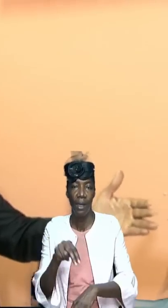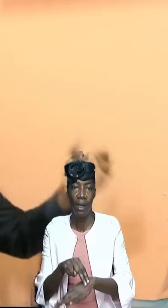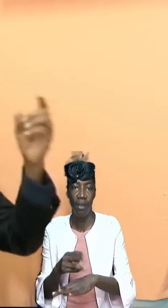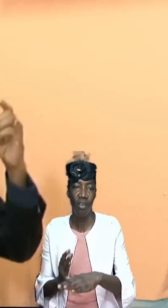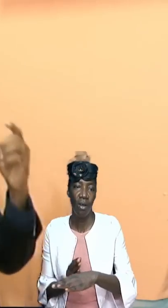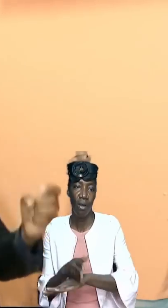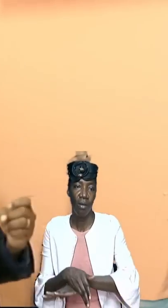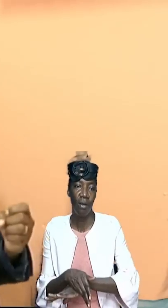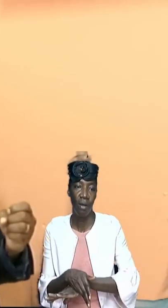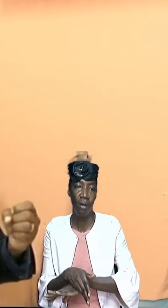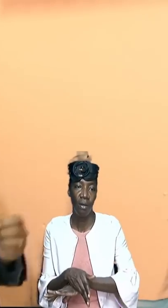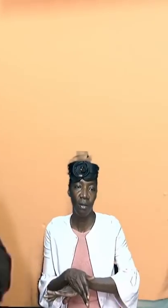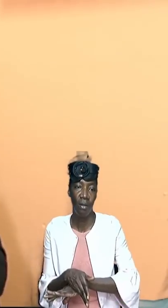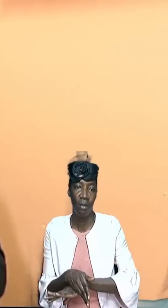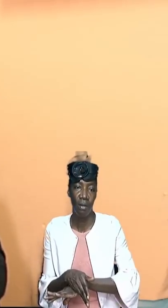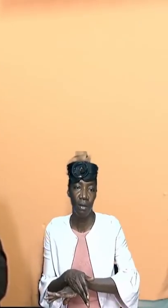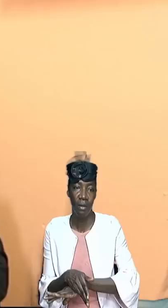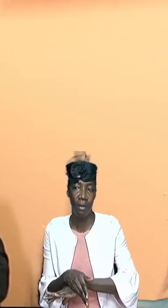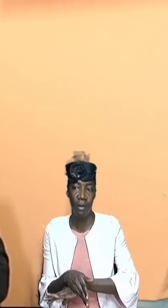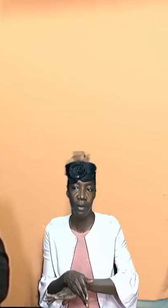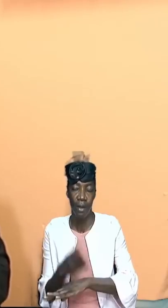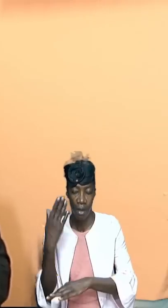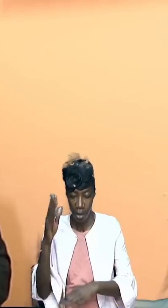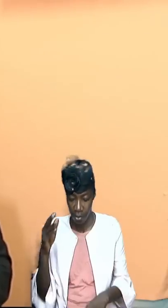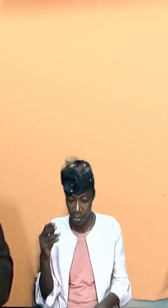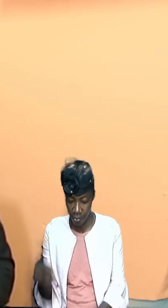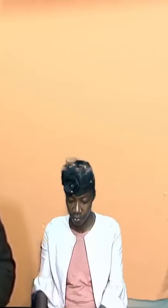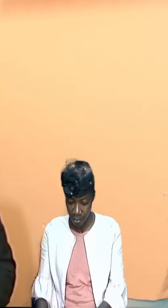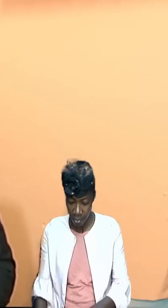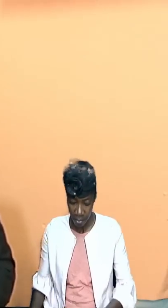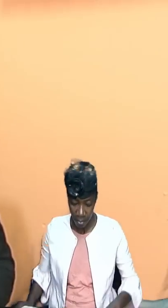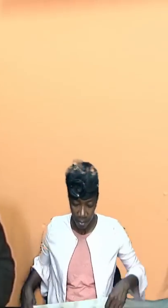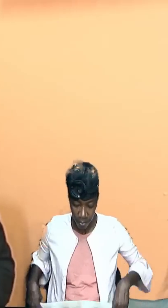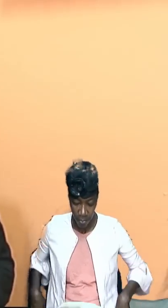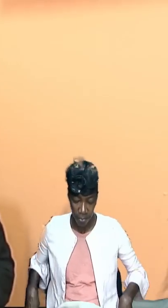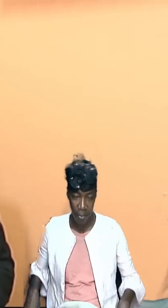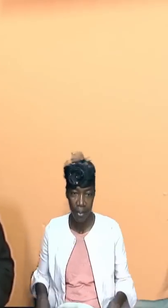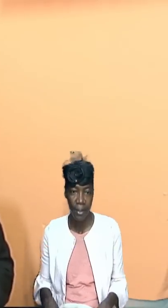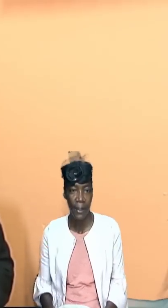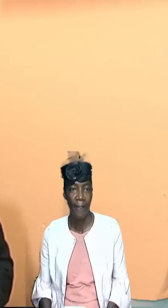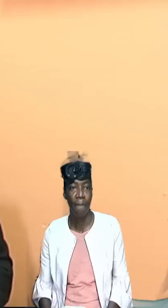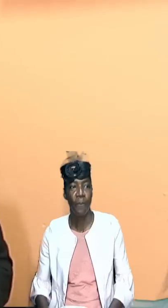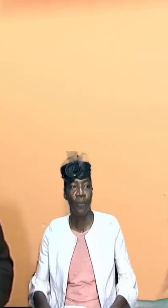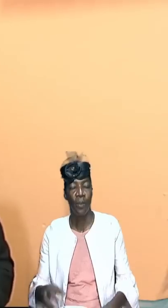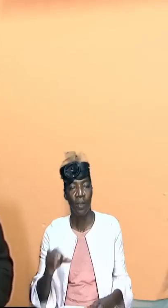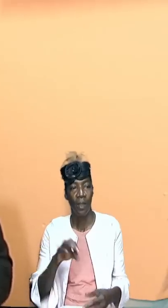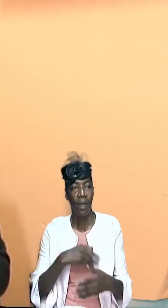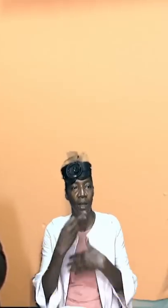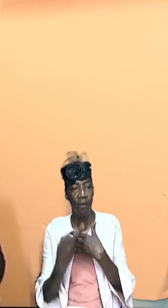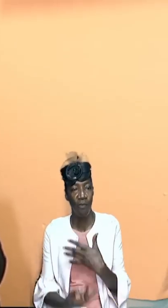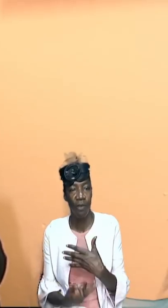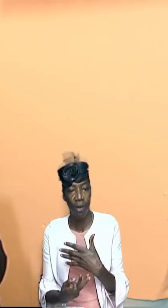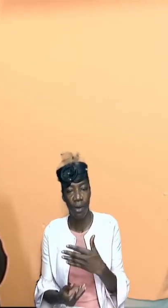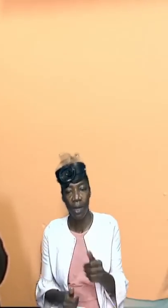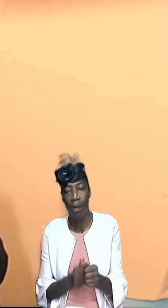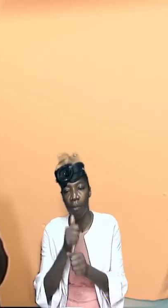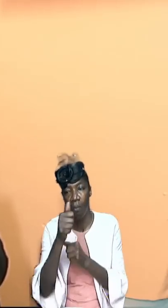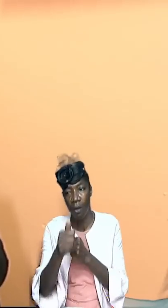earth. Never forget that. And the flood story, no doubt, would have been passed down